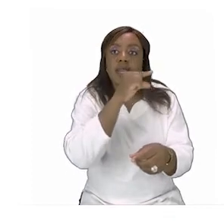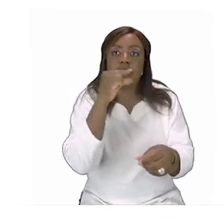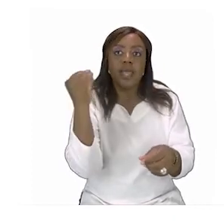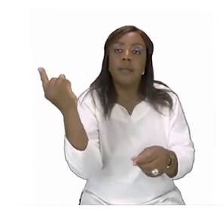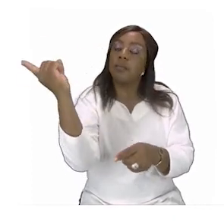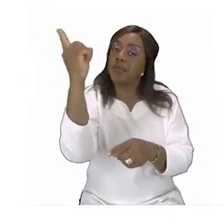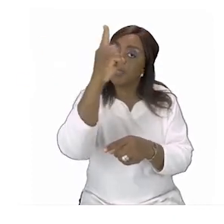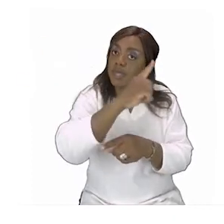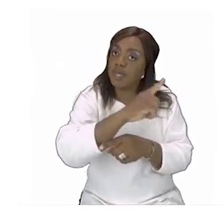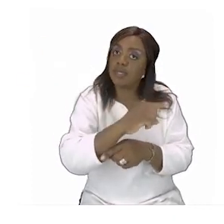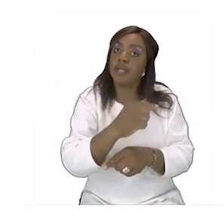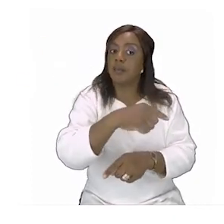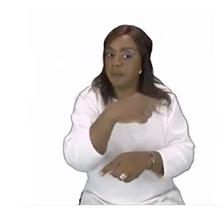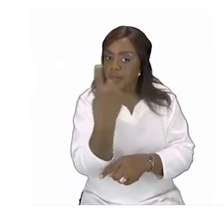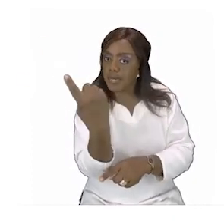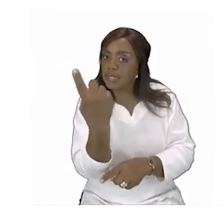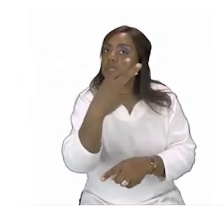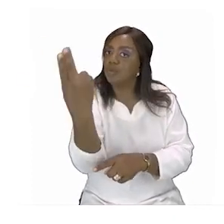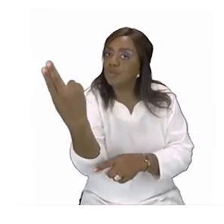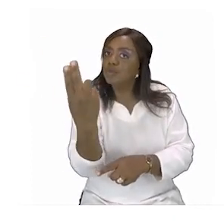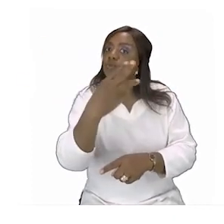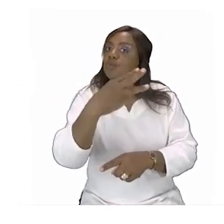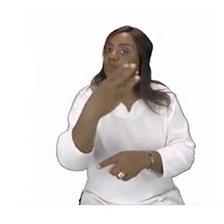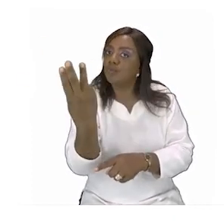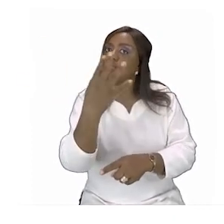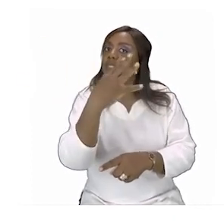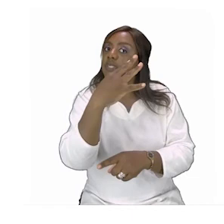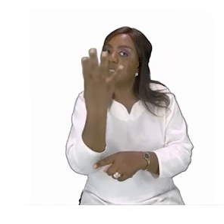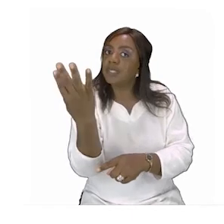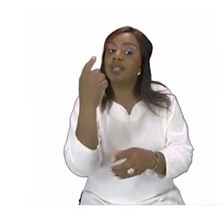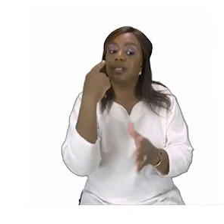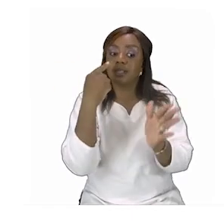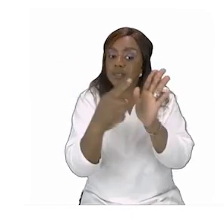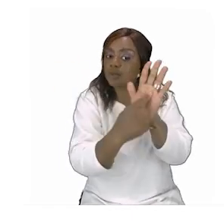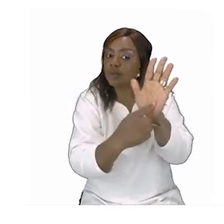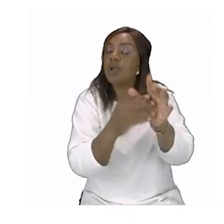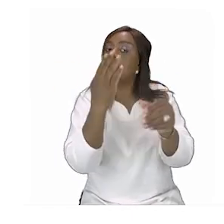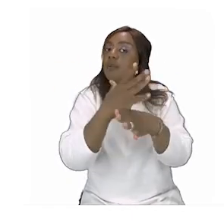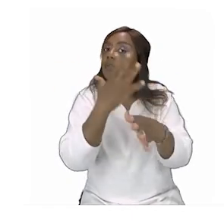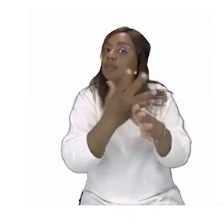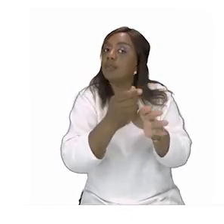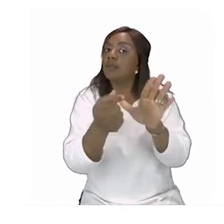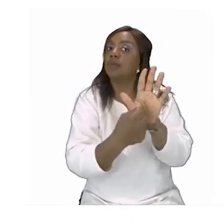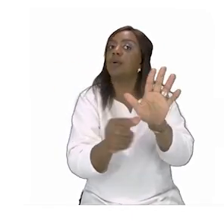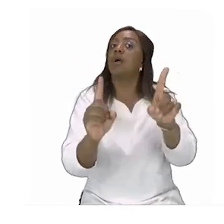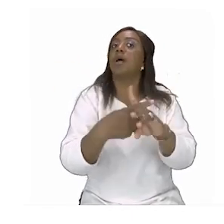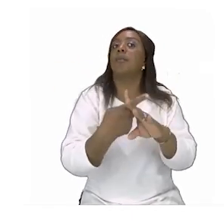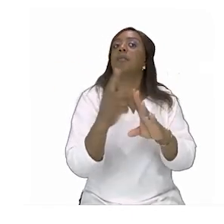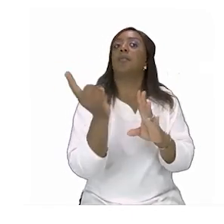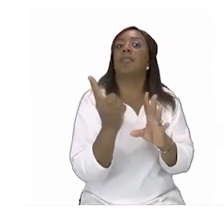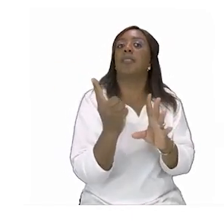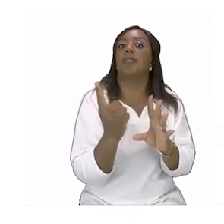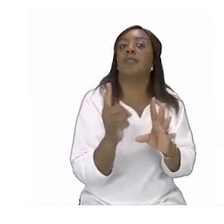see from the pictures below the table, we have some activities that are happening on different